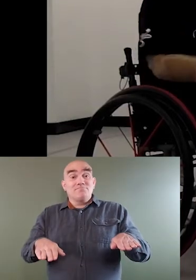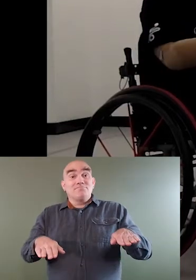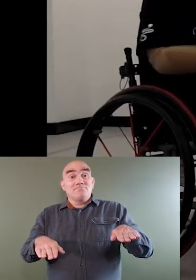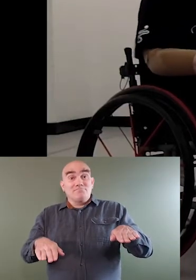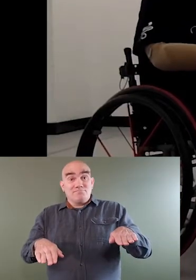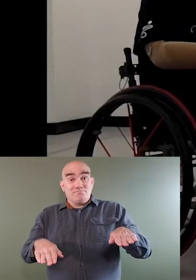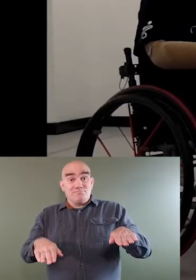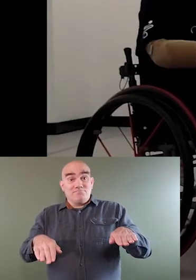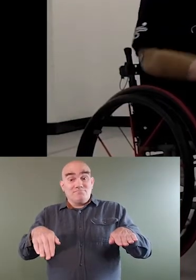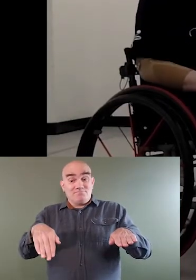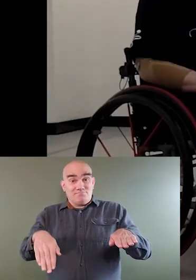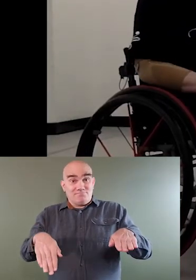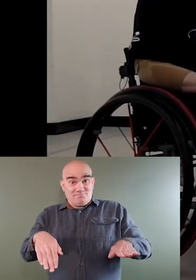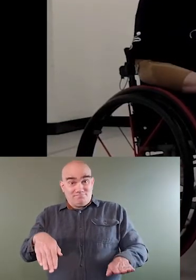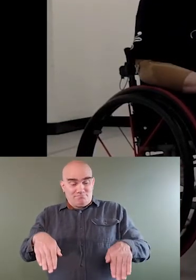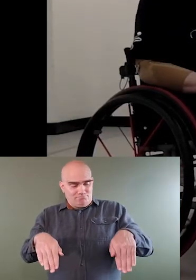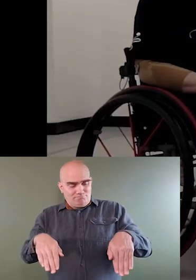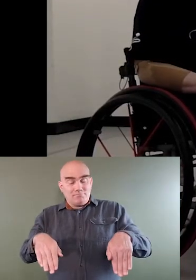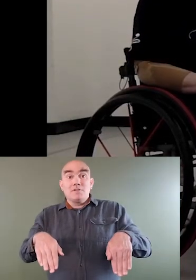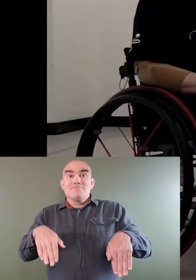and 7, and